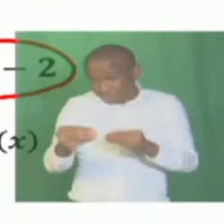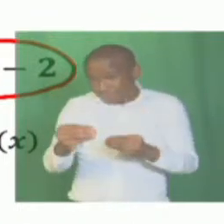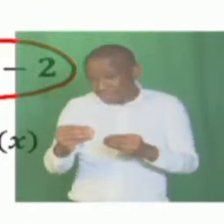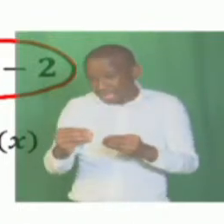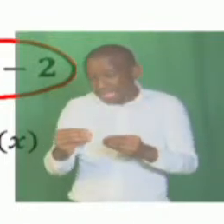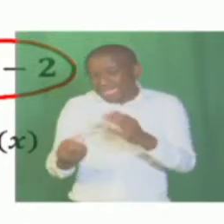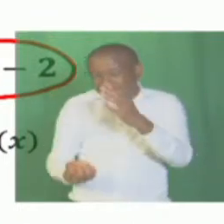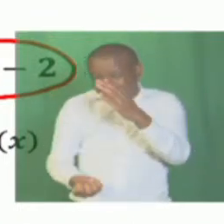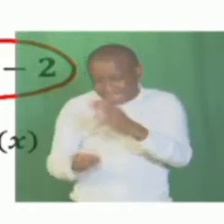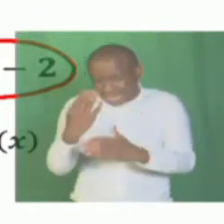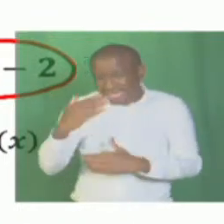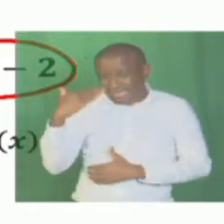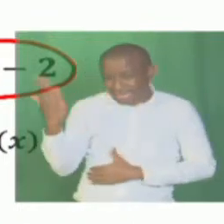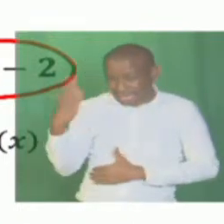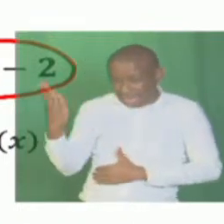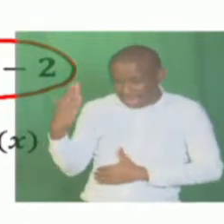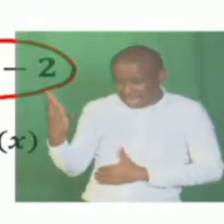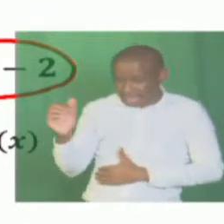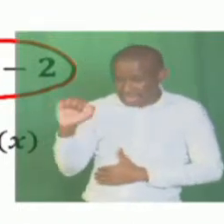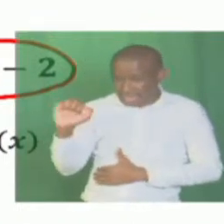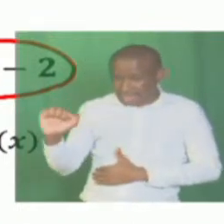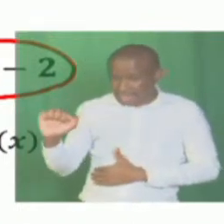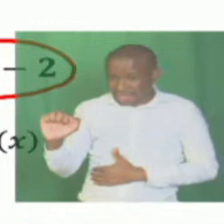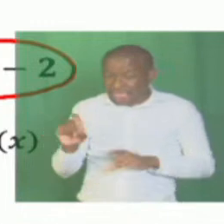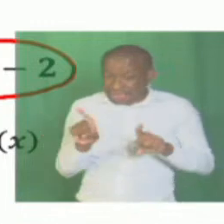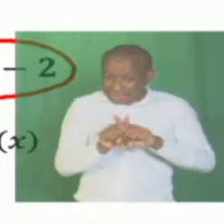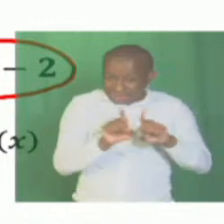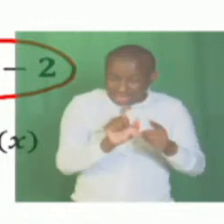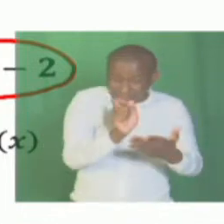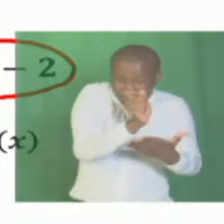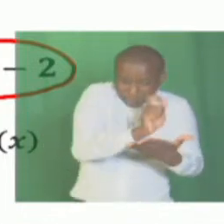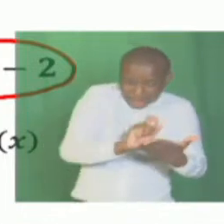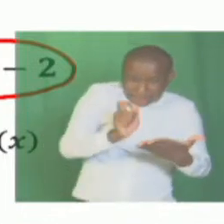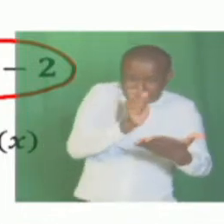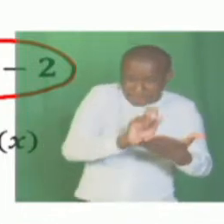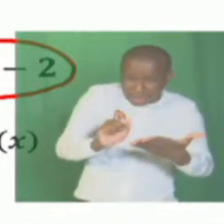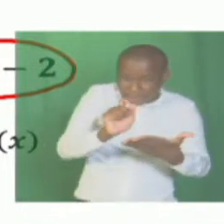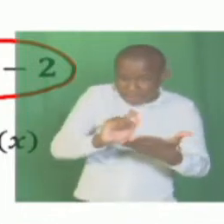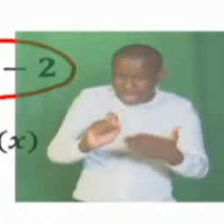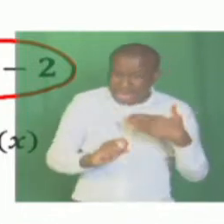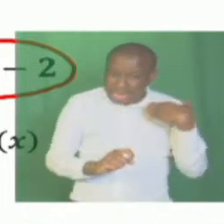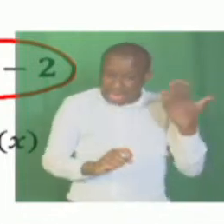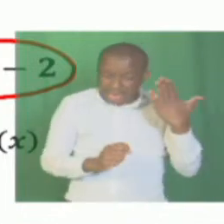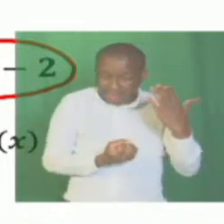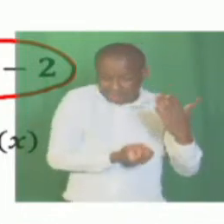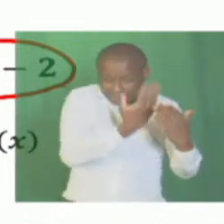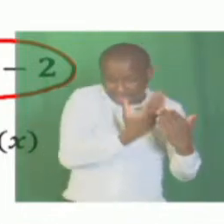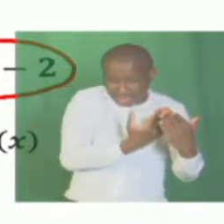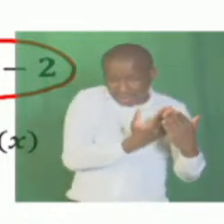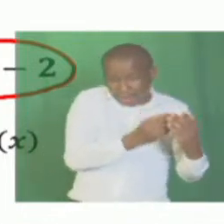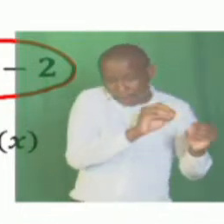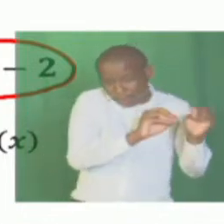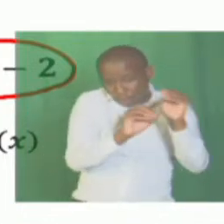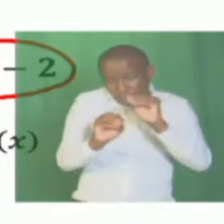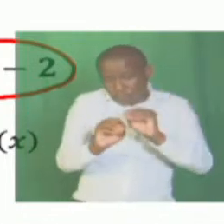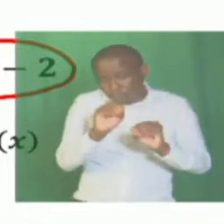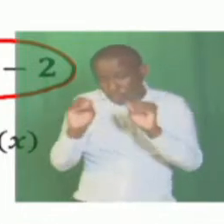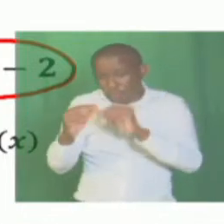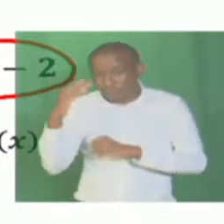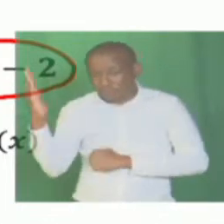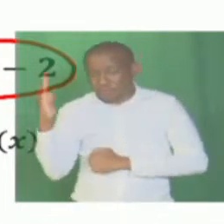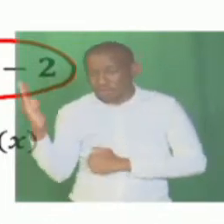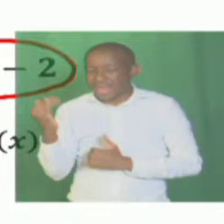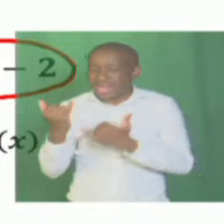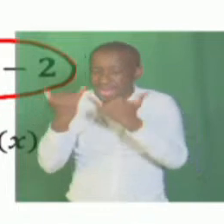on the right-hand side. Remember, as we were rewriting the function, we started on the left-hand side and went on to the right-hand